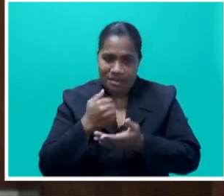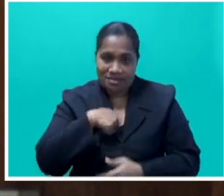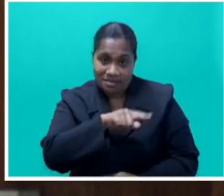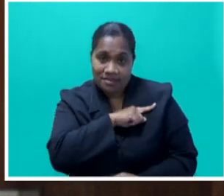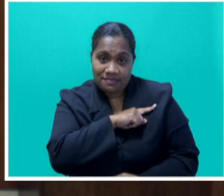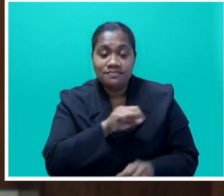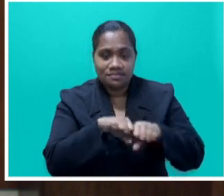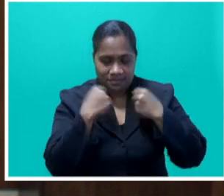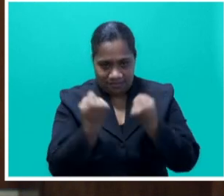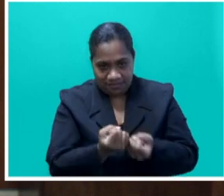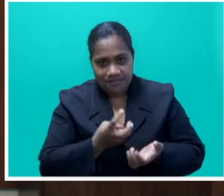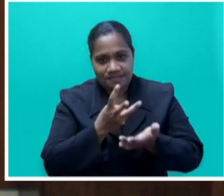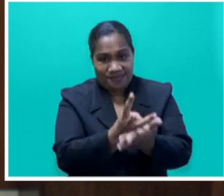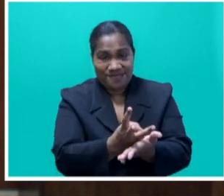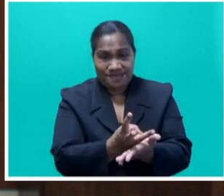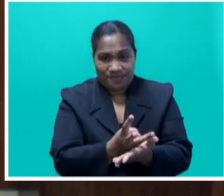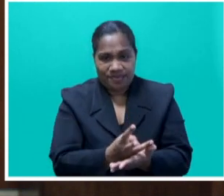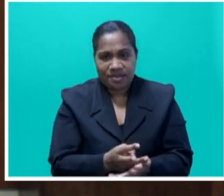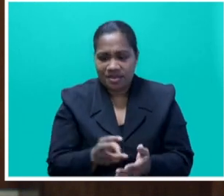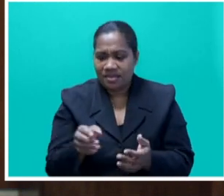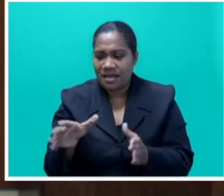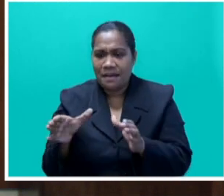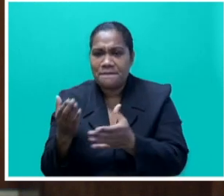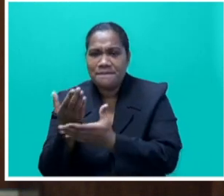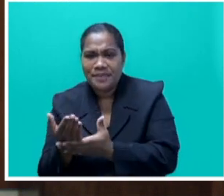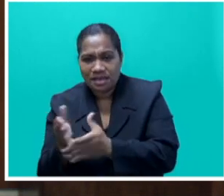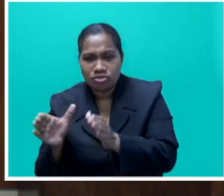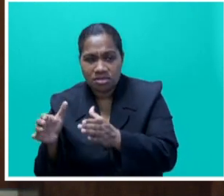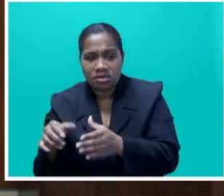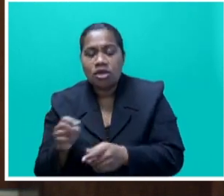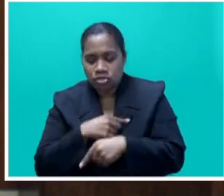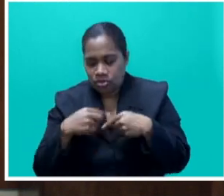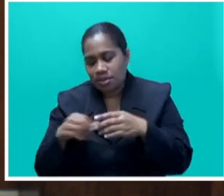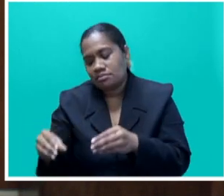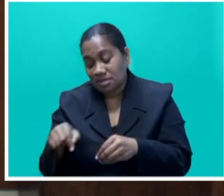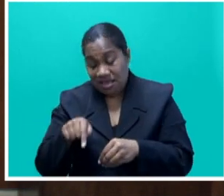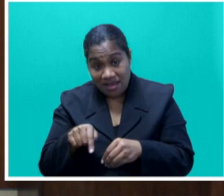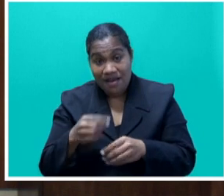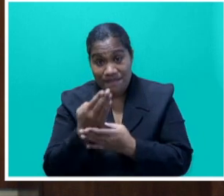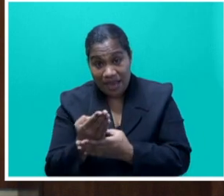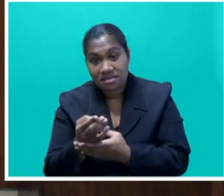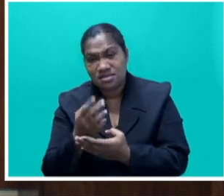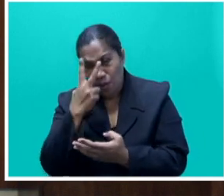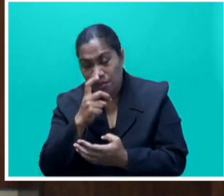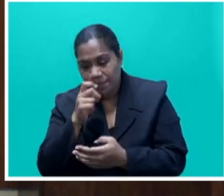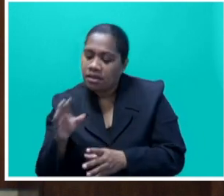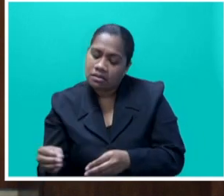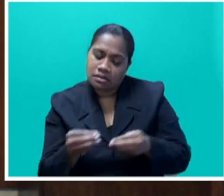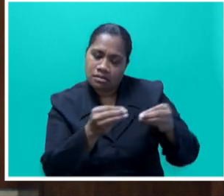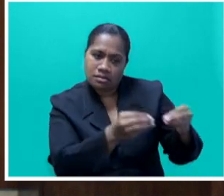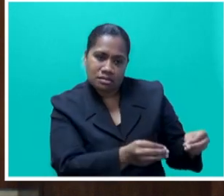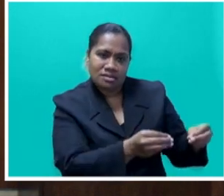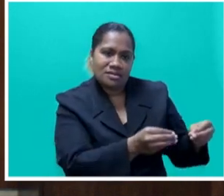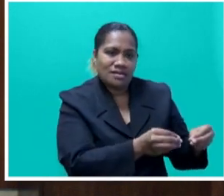social welfare officers and the beggars unit, we placed 5 of them back with their families. Sadly, after staying with their families and